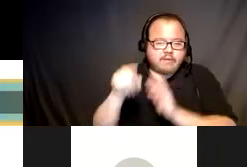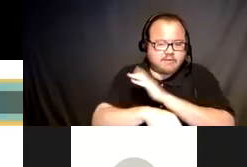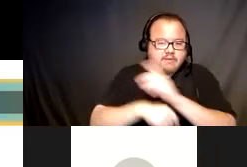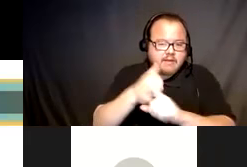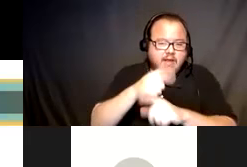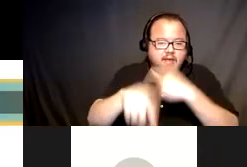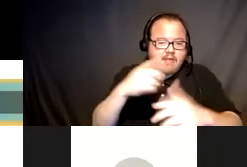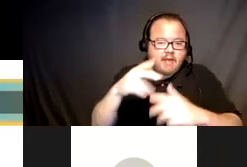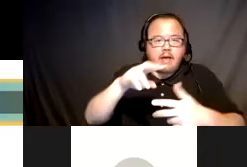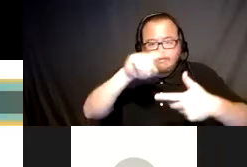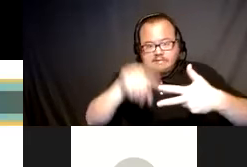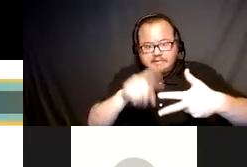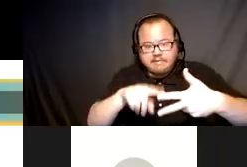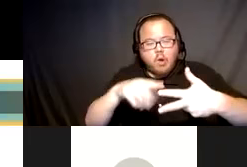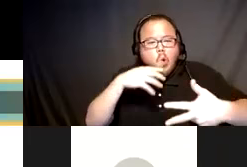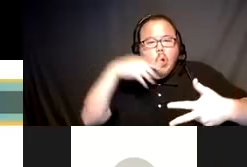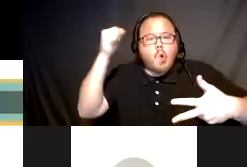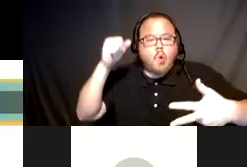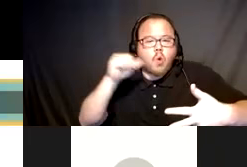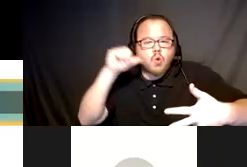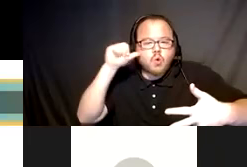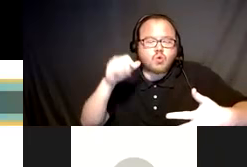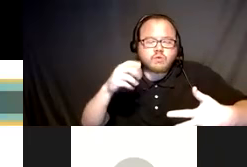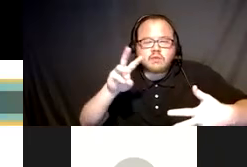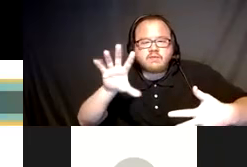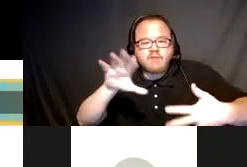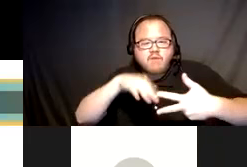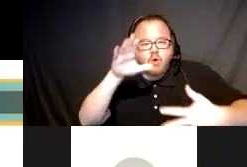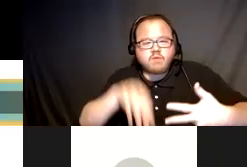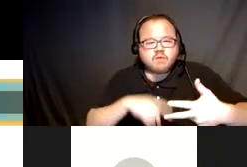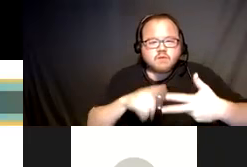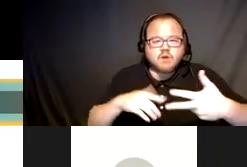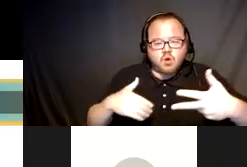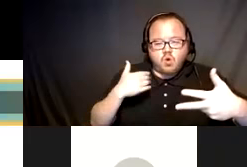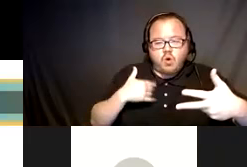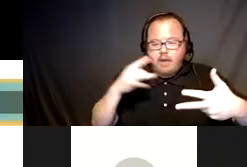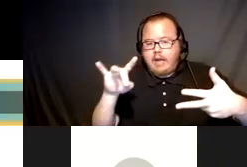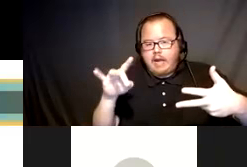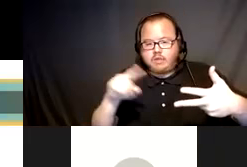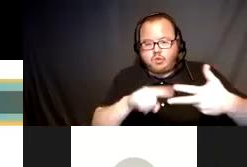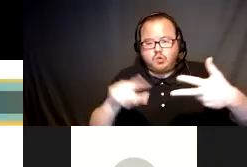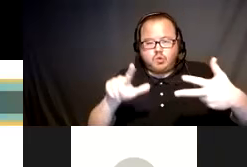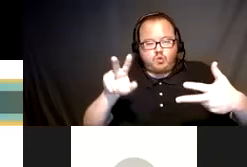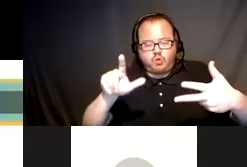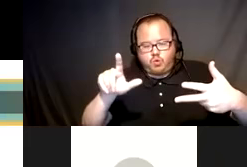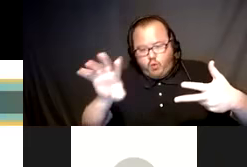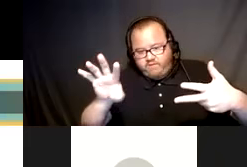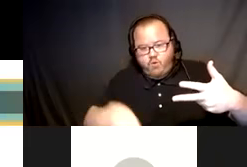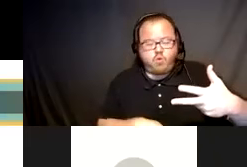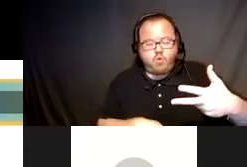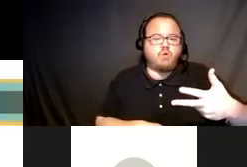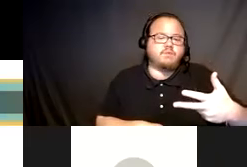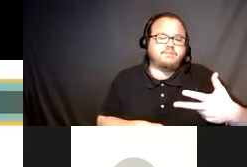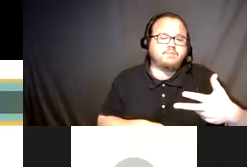older adults that are 60 plus. Youth, represented by young adults 18 to 24, represents a smaller proportion